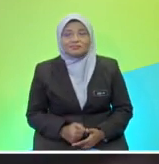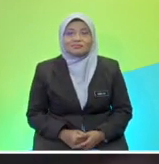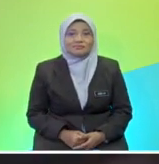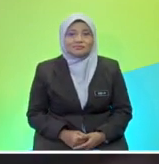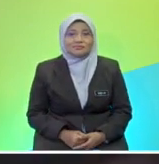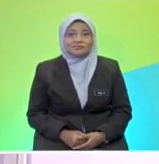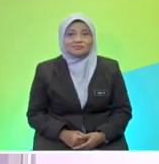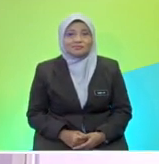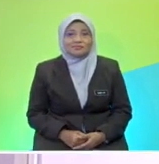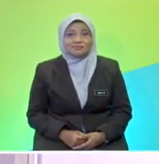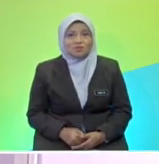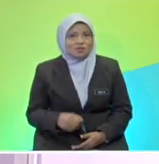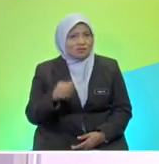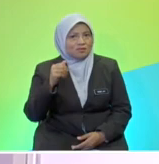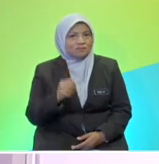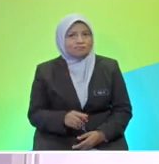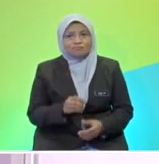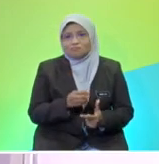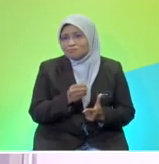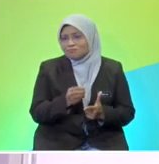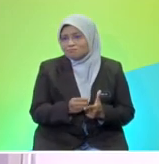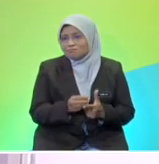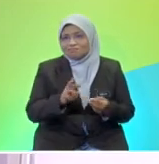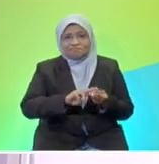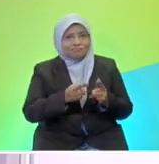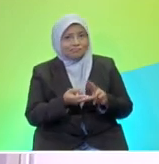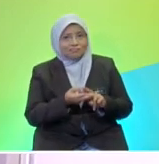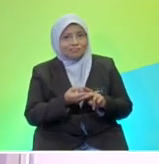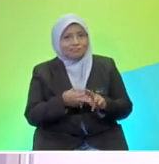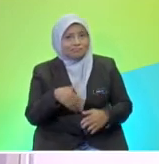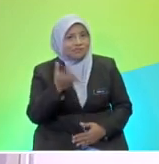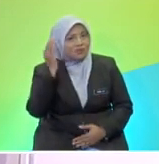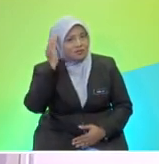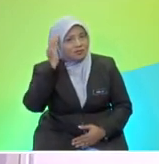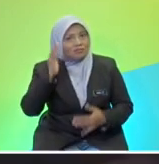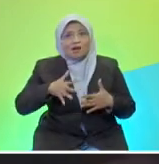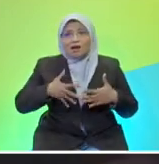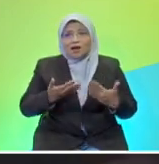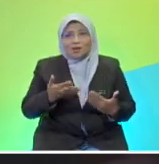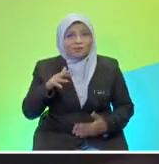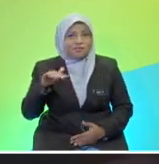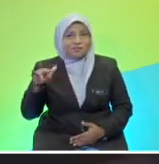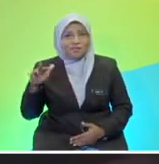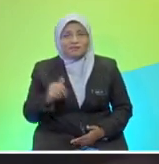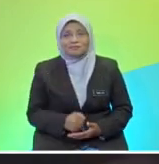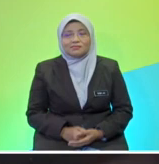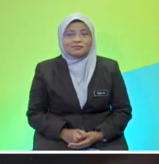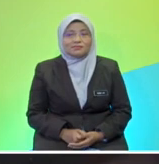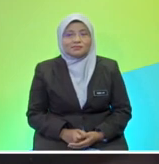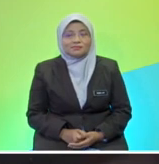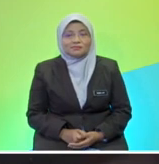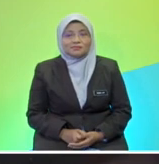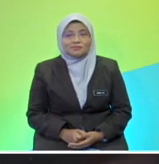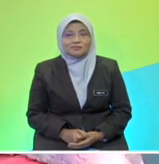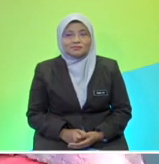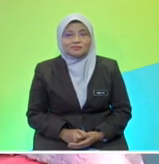Or my friends, can you help me to spell train here? How do we spell train, teacher? Okay. This is how we